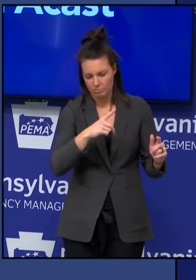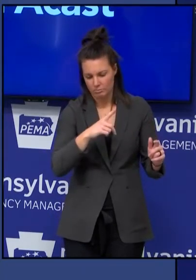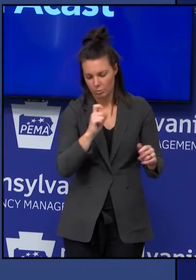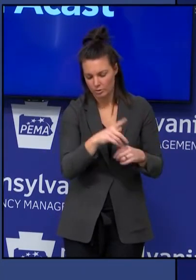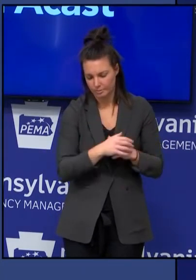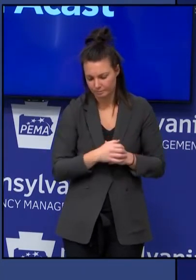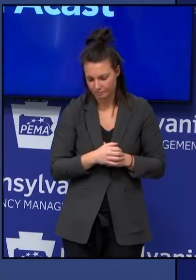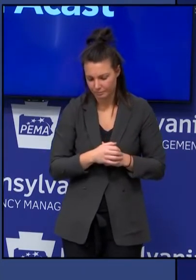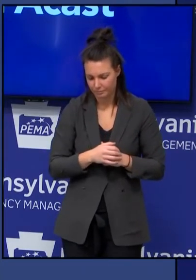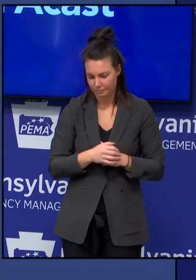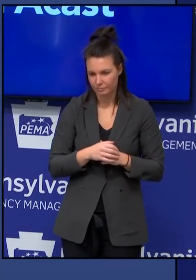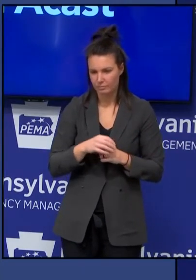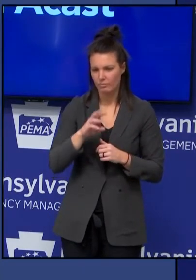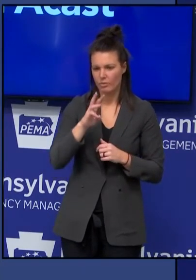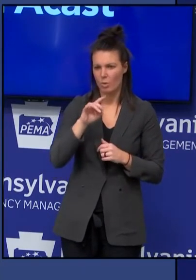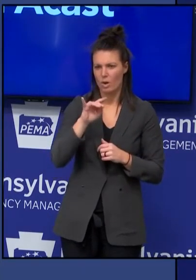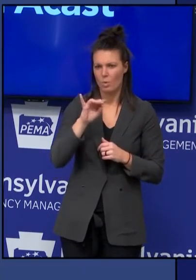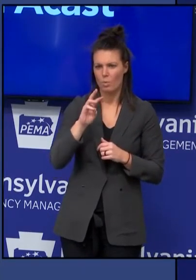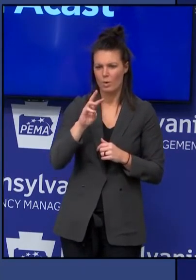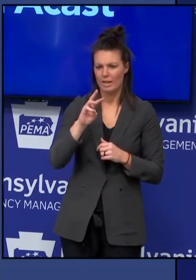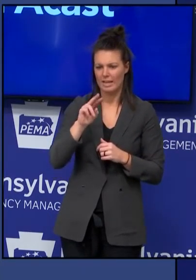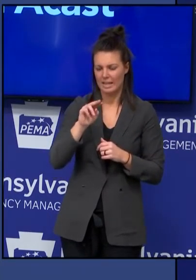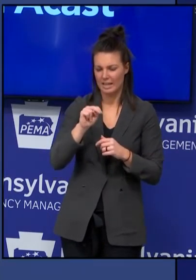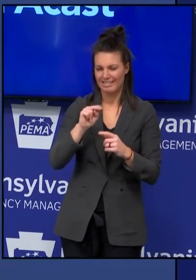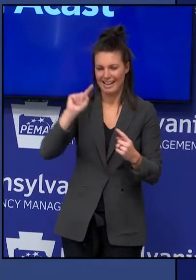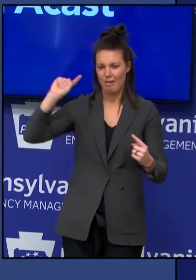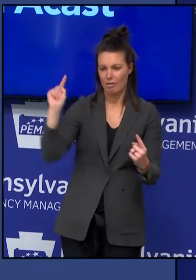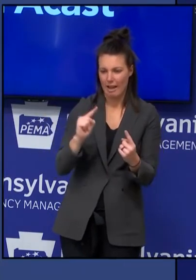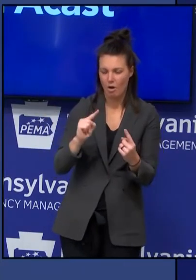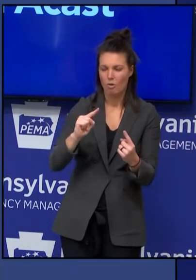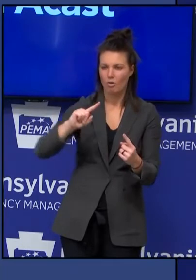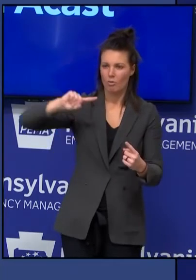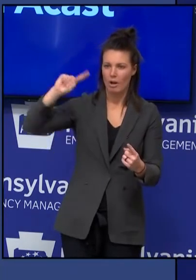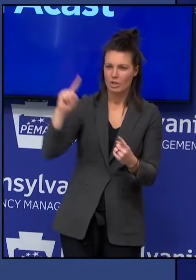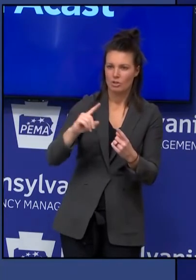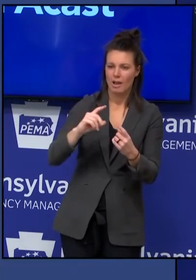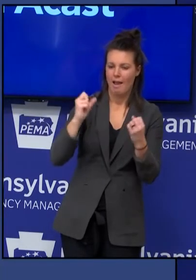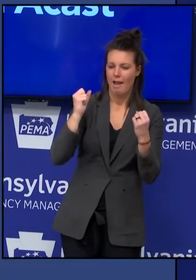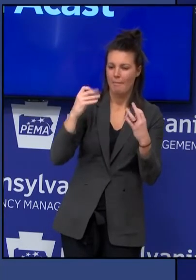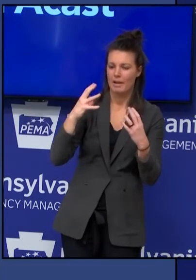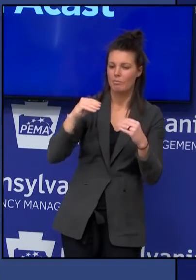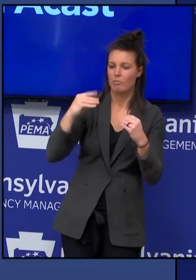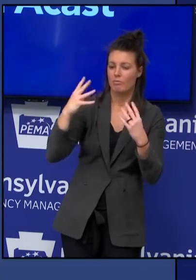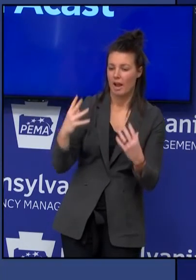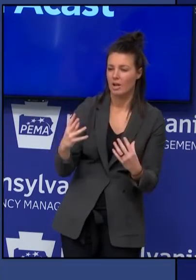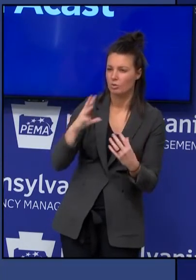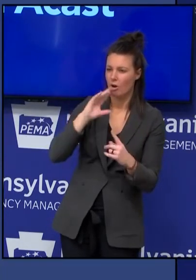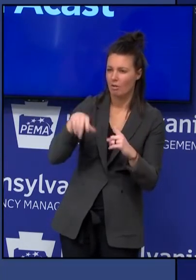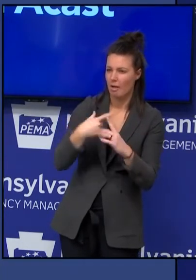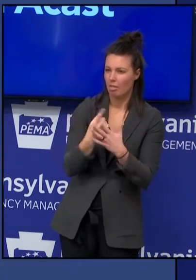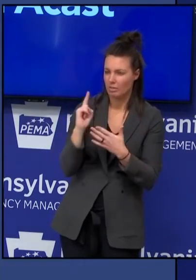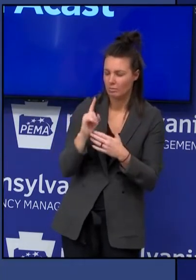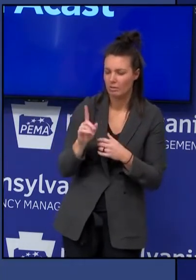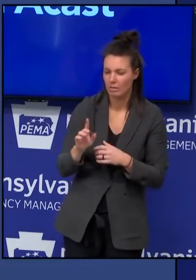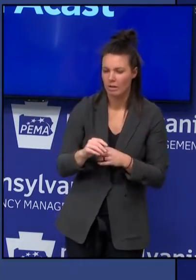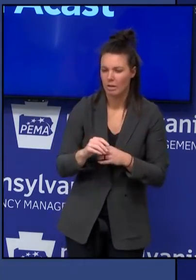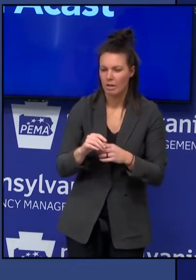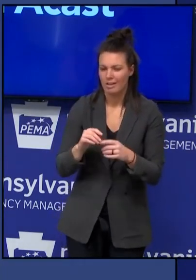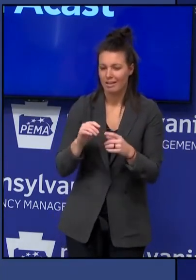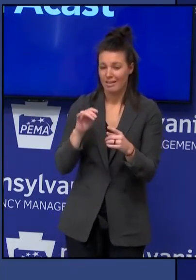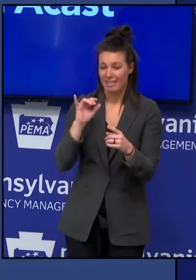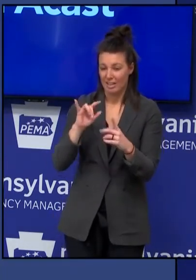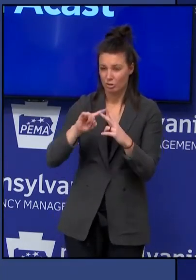The winnowing, the narrowing down, or the reduction in the number of providers that we talked about last week, is